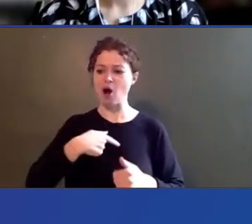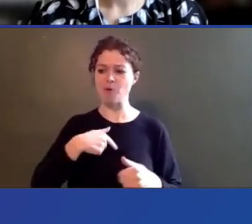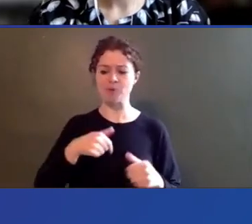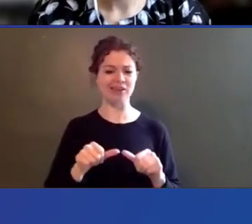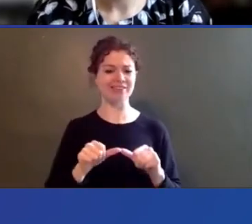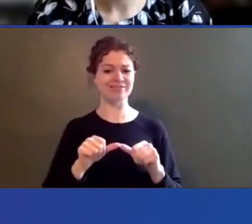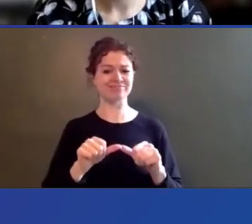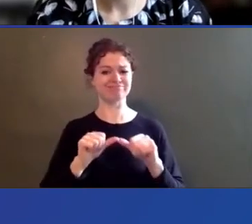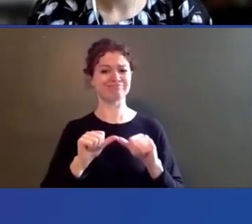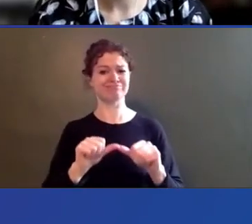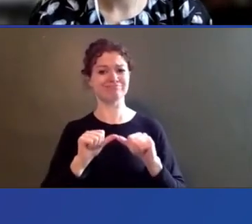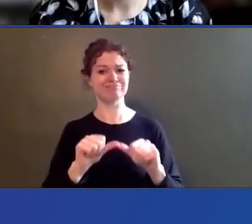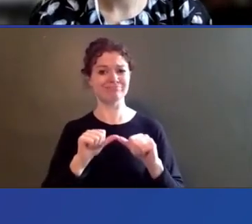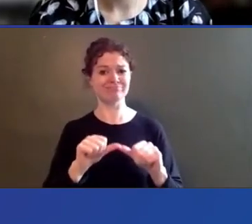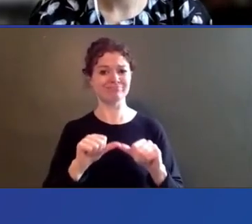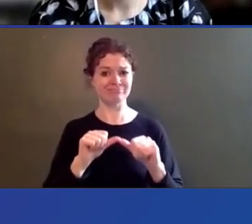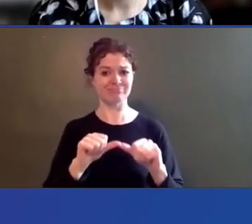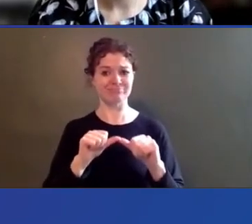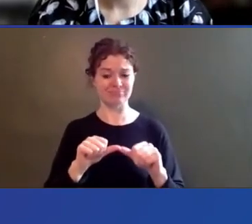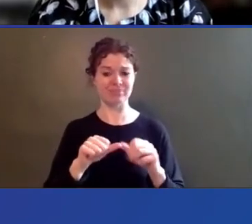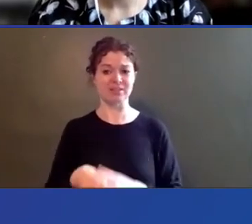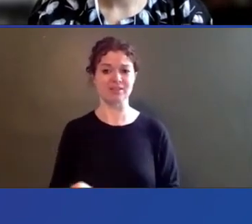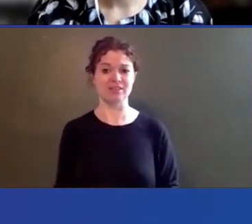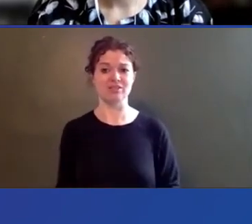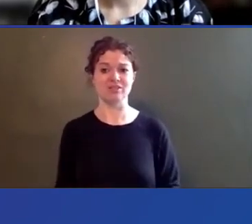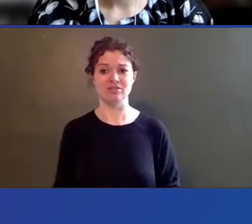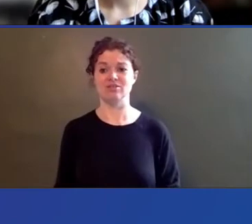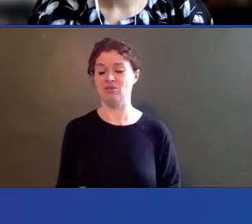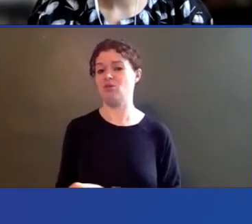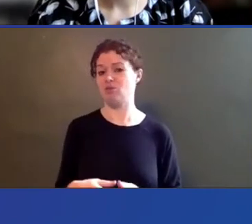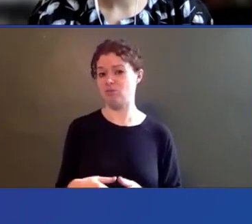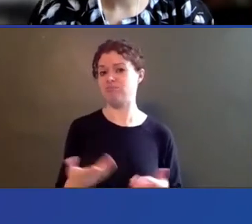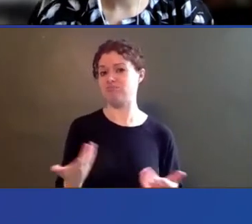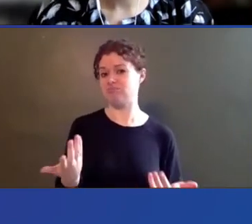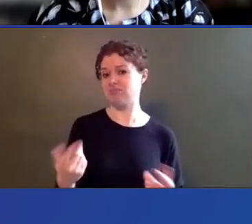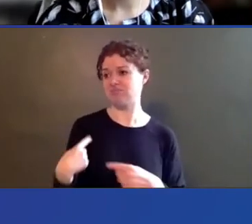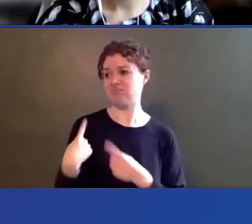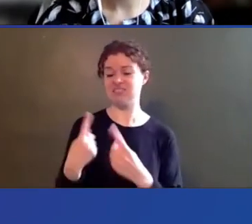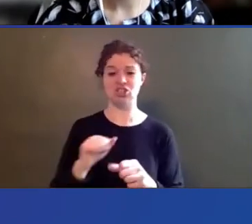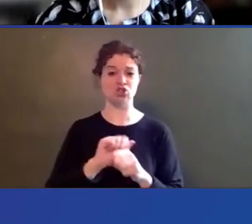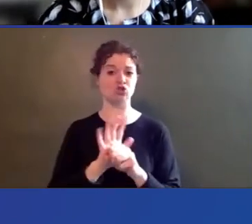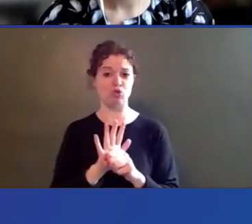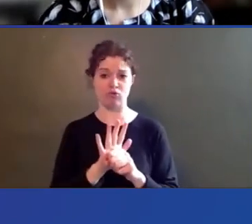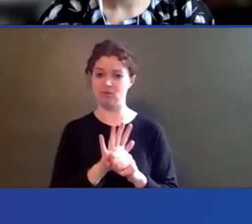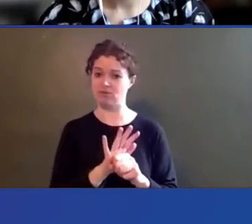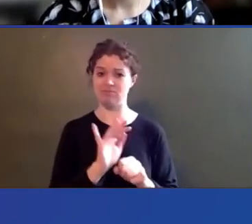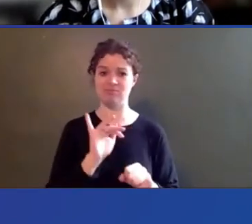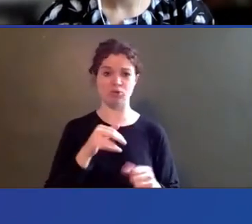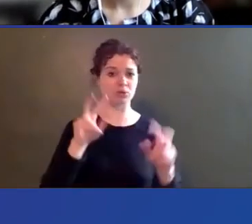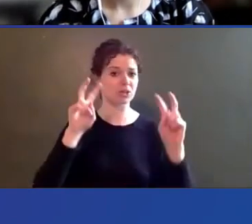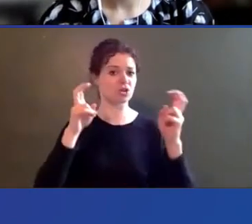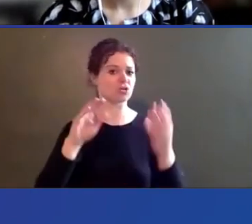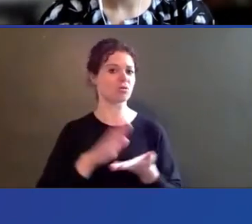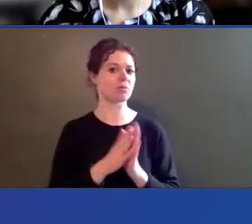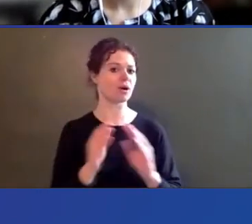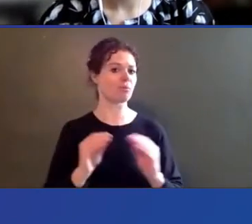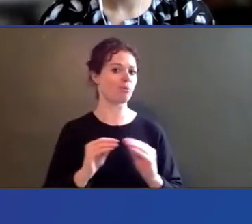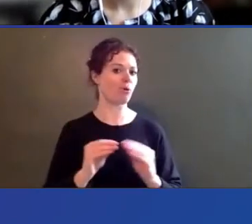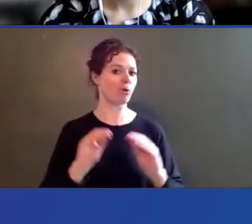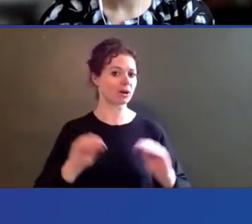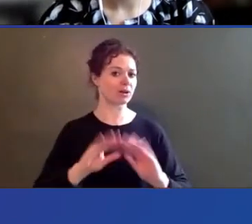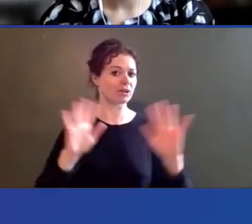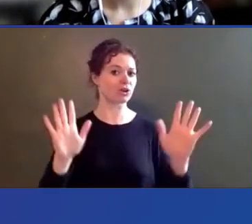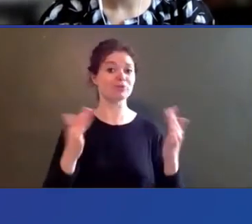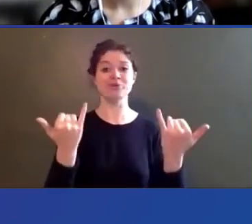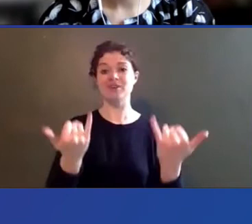forward that we saw the need for so much in this time of crisis. So I'm going to ask